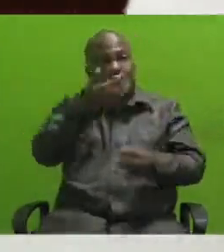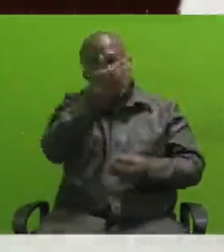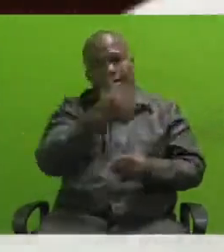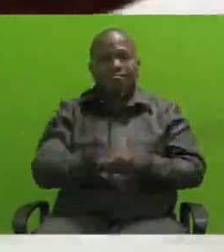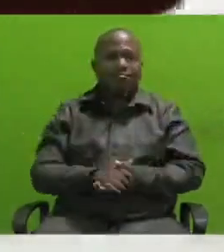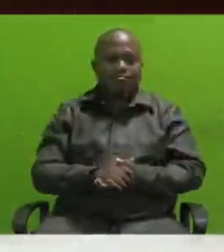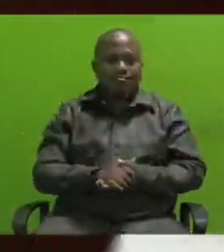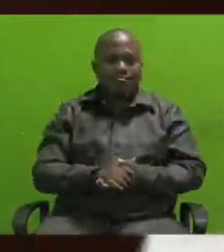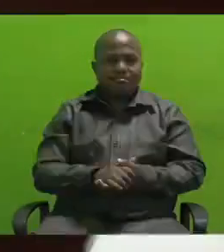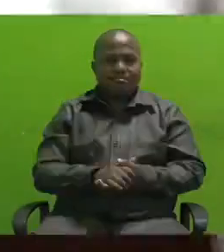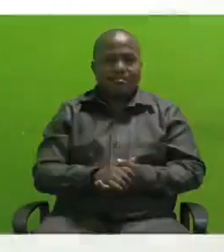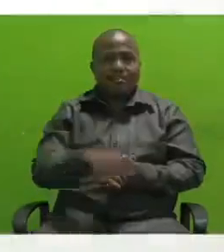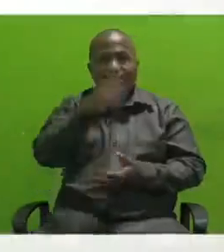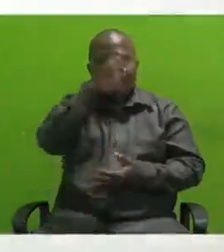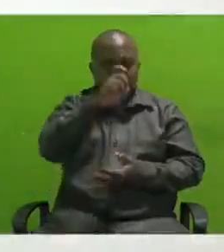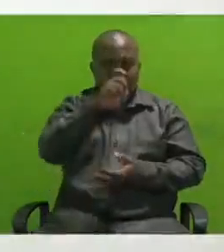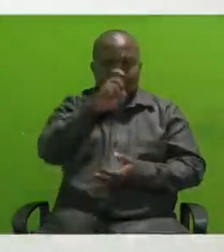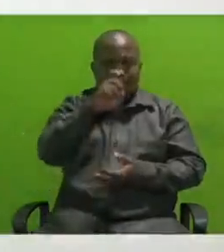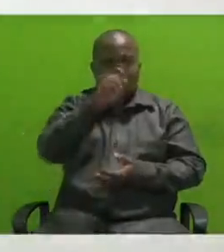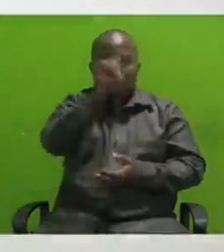a x squared,